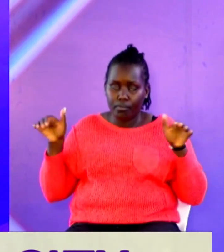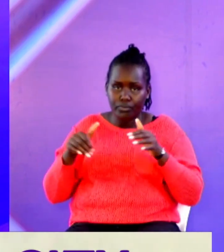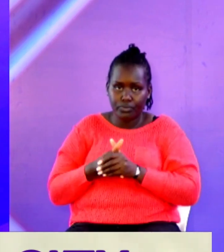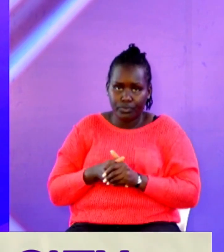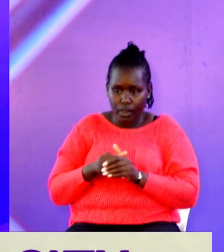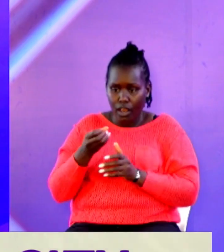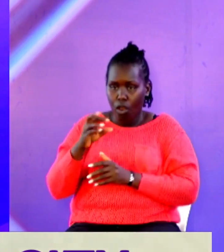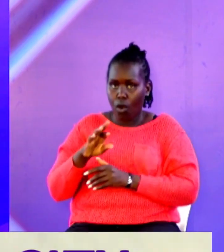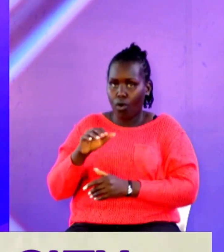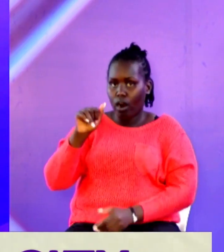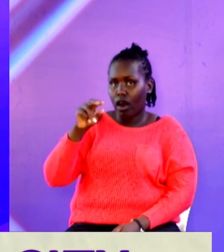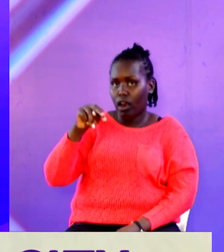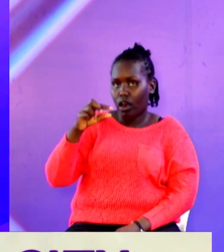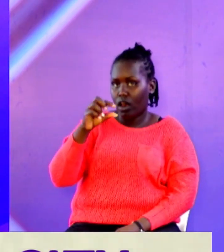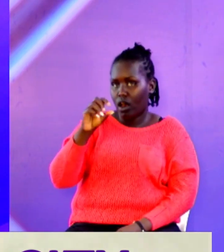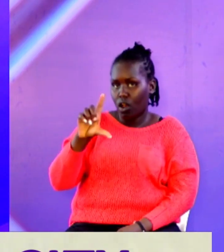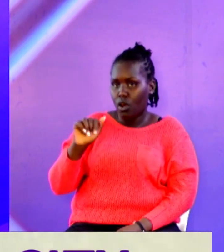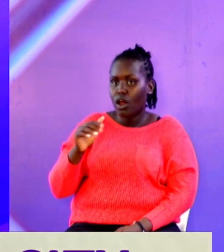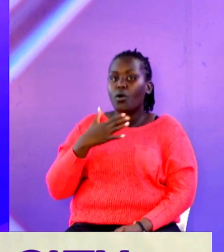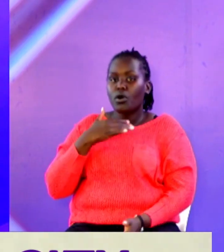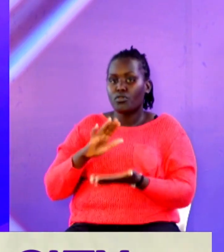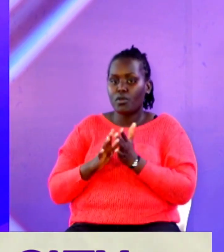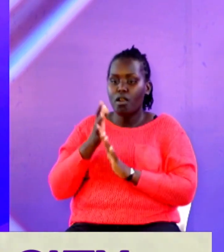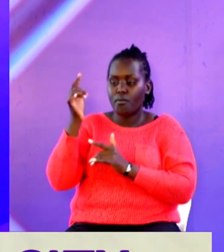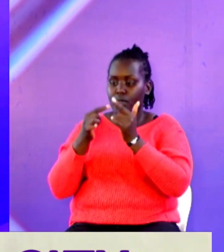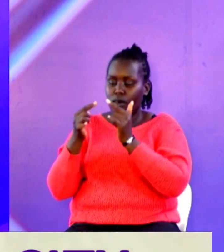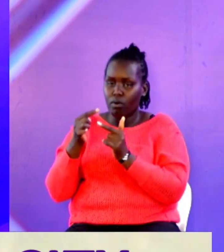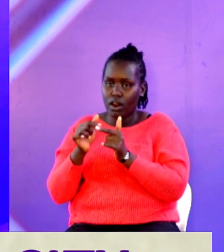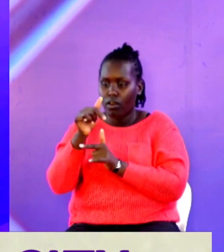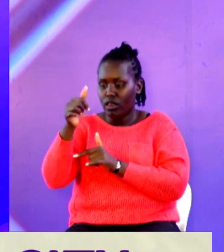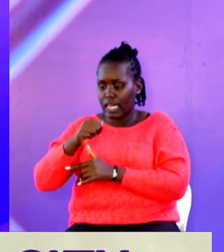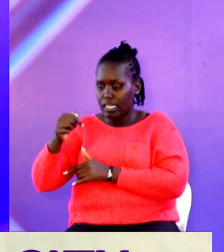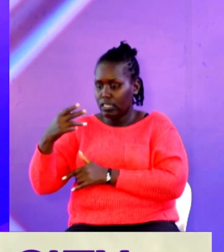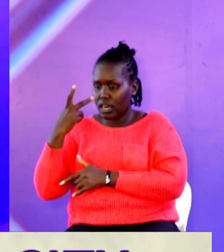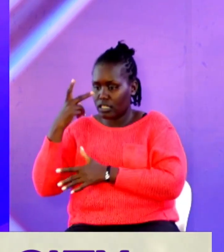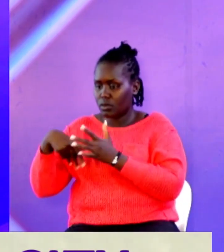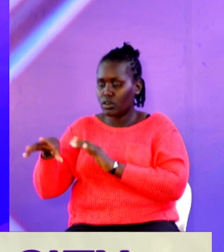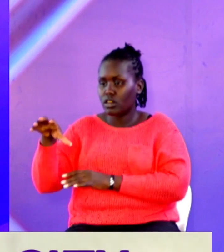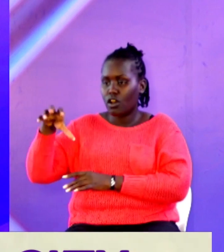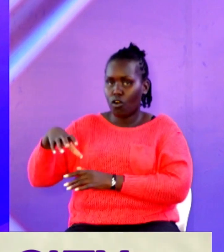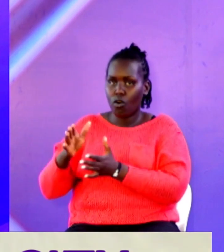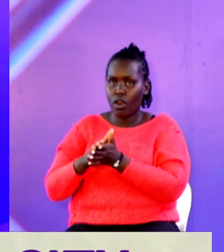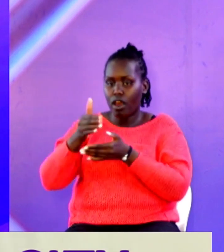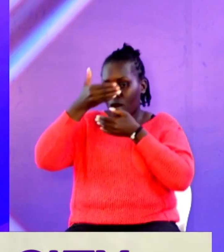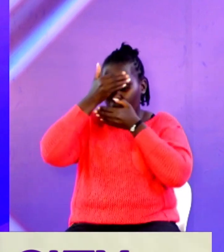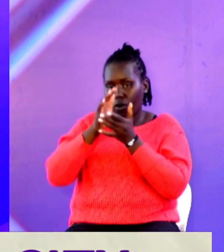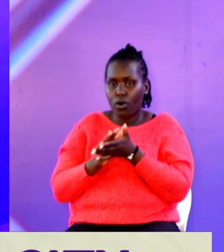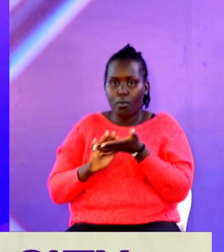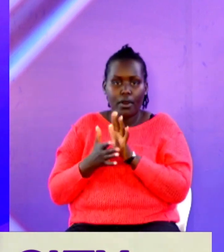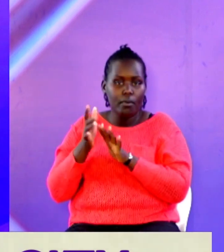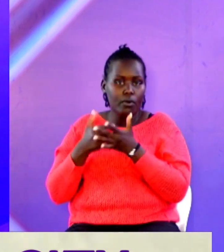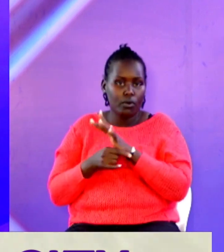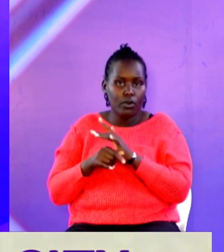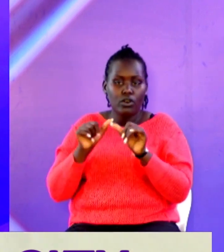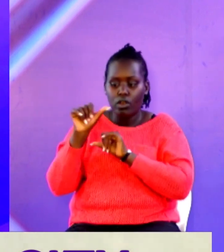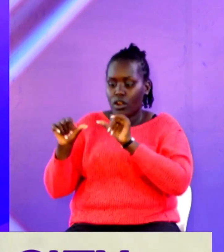or Angola, are looking to be the underdogs. Of course, on the other side, I see DR Congo and Morocco going to the round